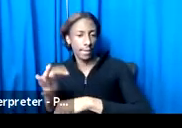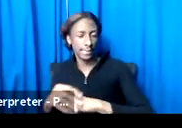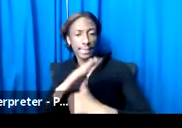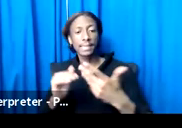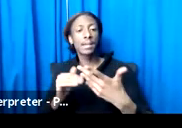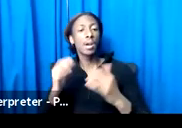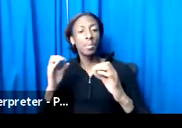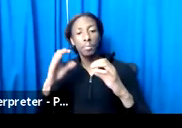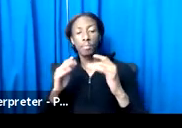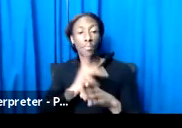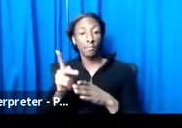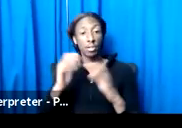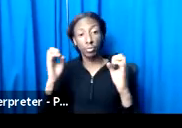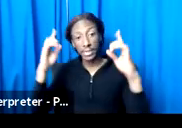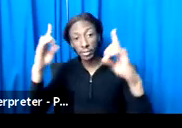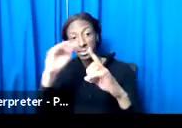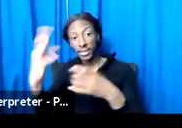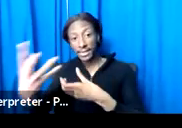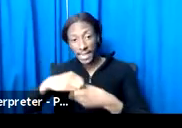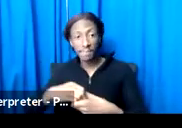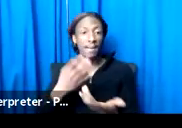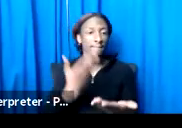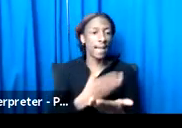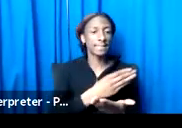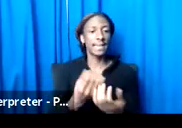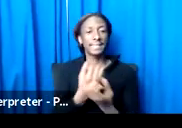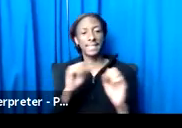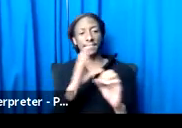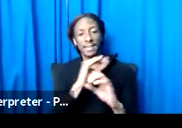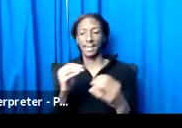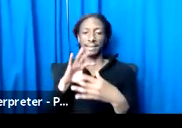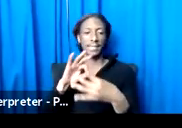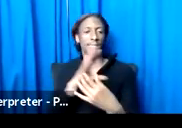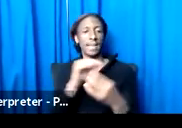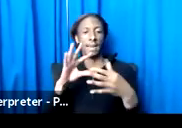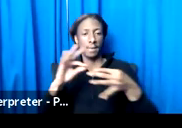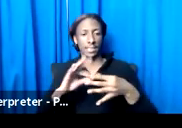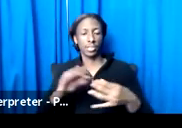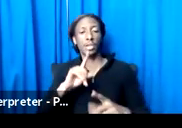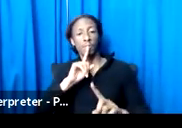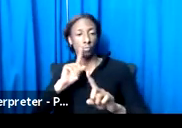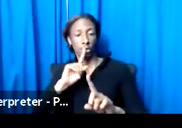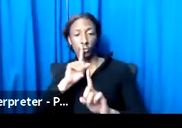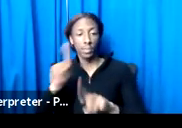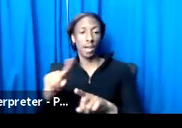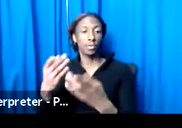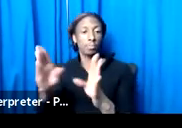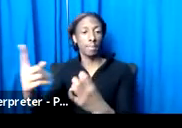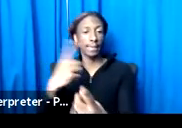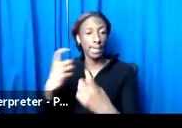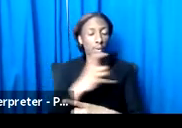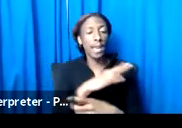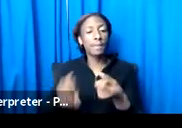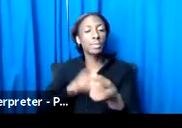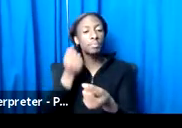and engagement, vaccine safety and effectiveness messaging. We respond to public inquiries, and we also support